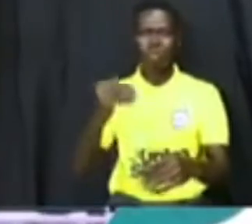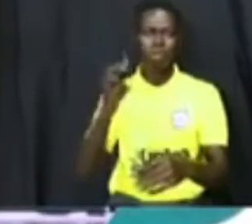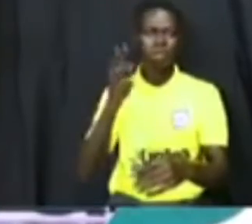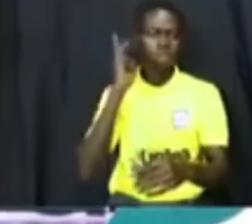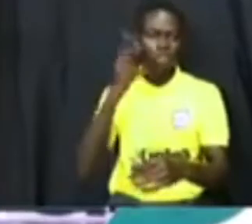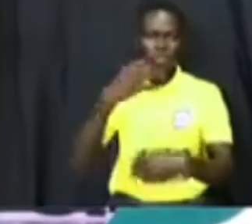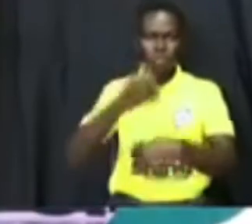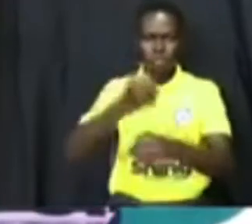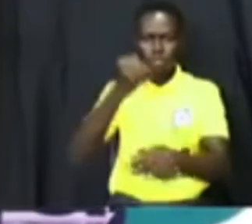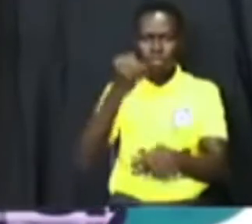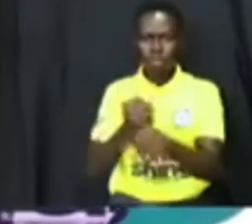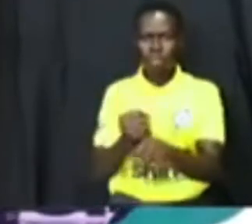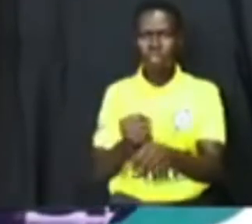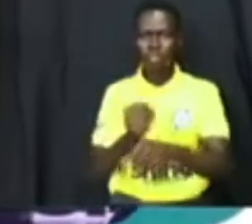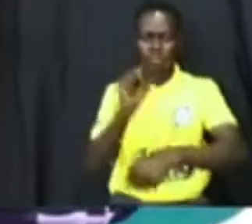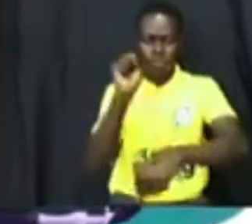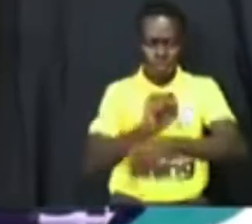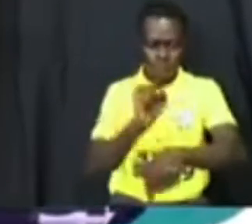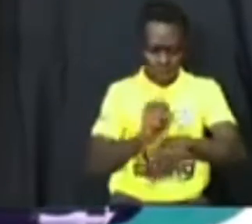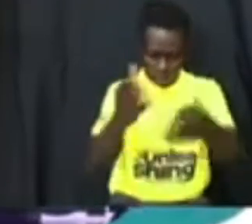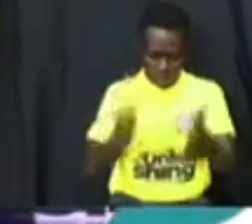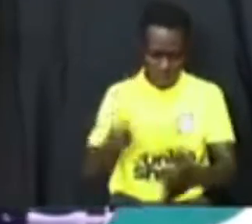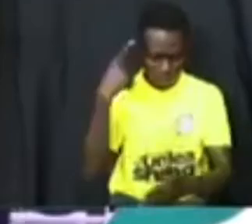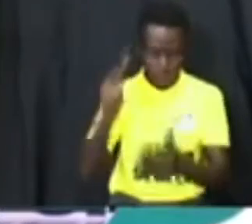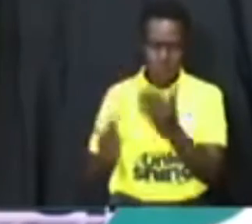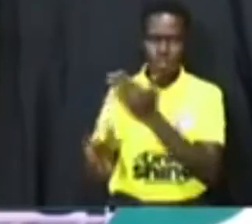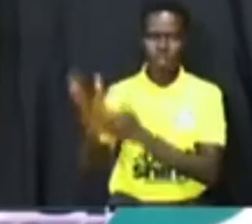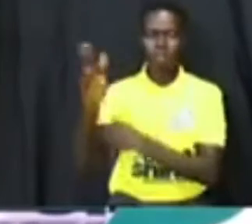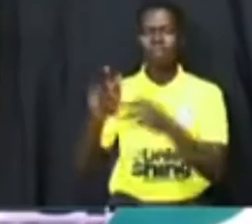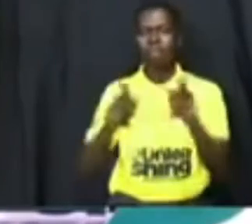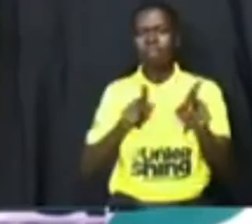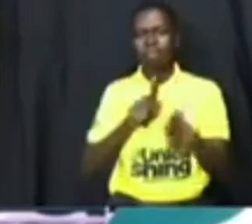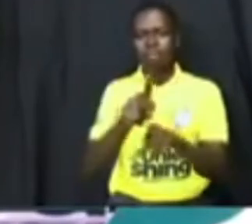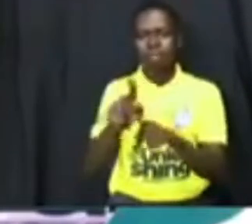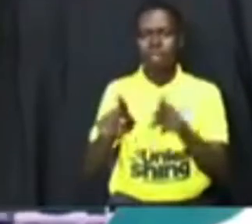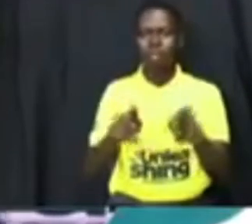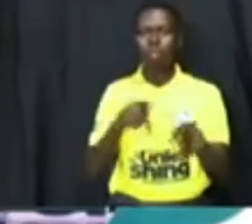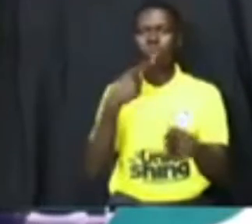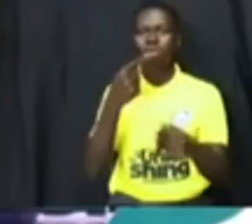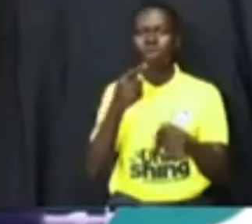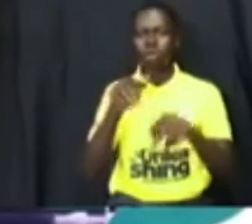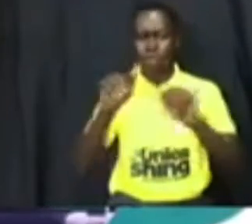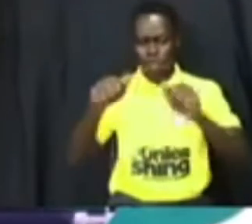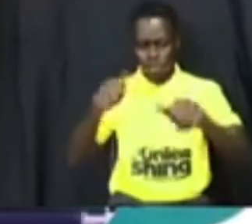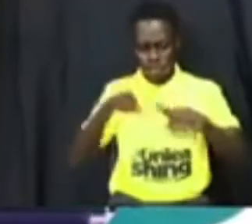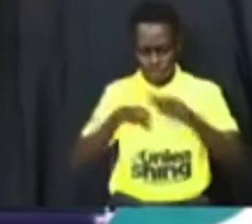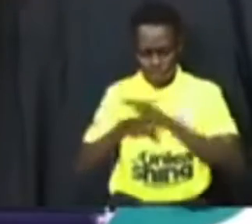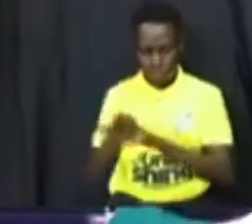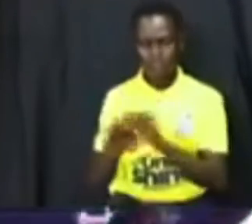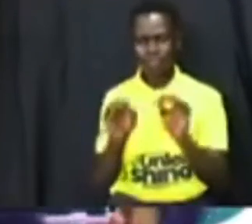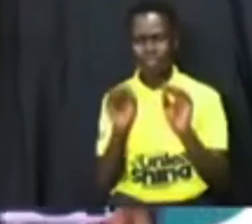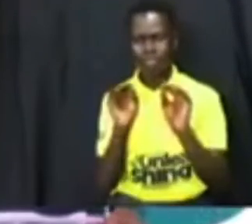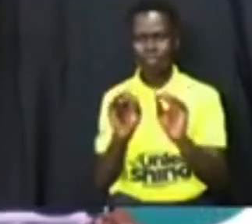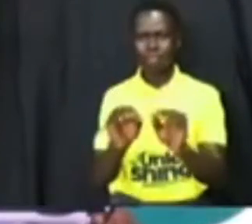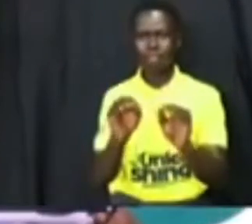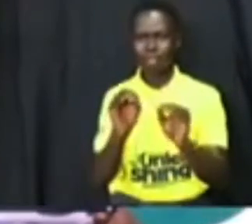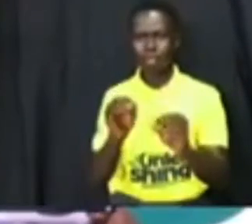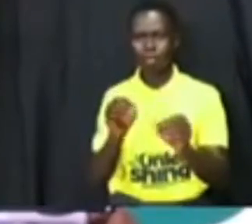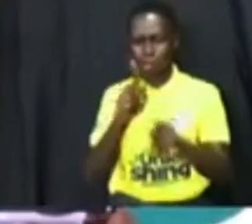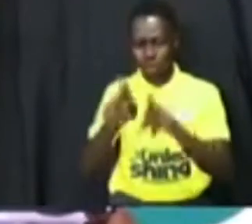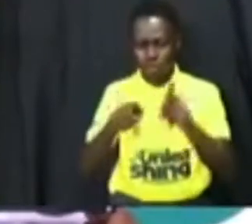bosses laborers. Mm. People who will enter the ditches. Mm. And the